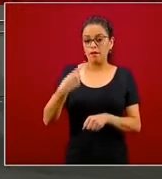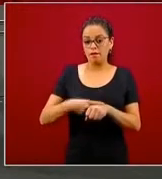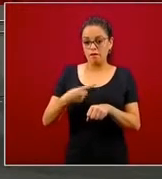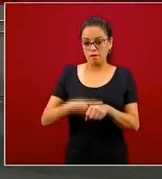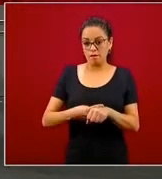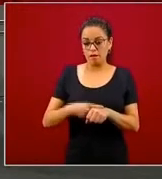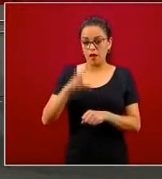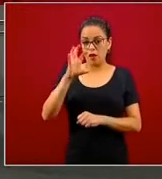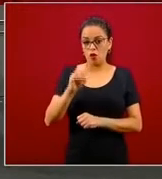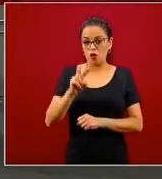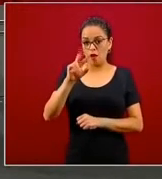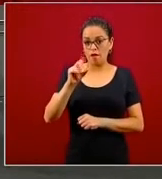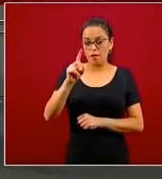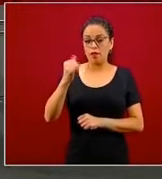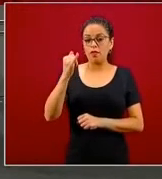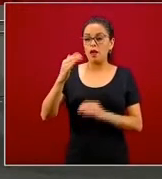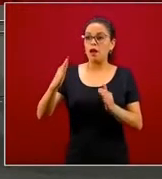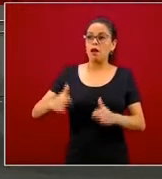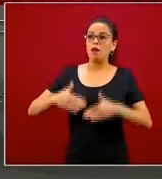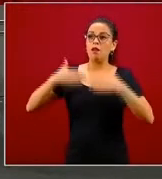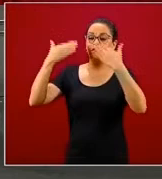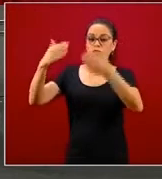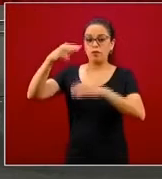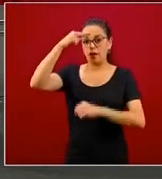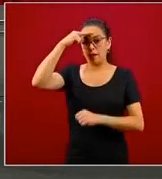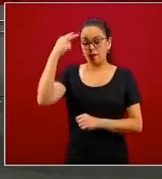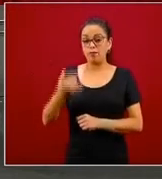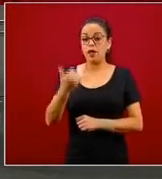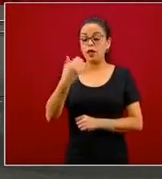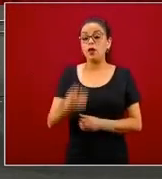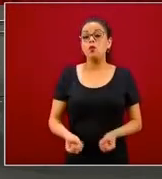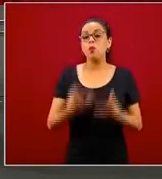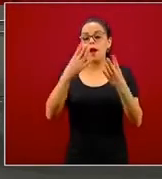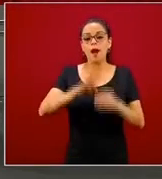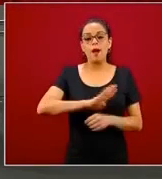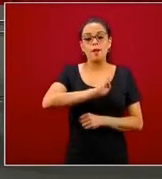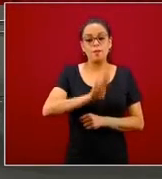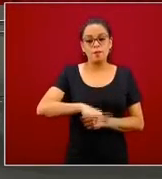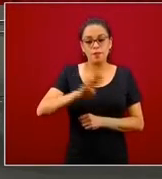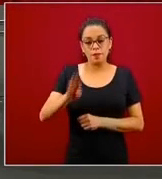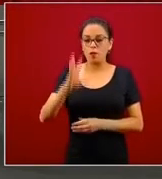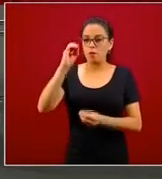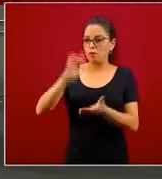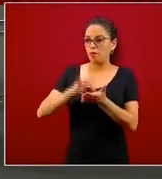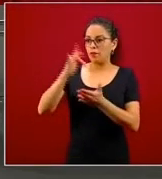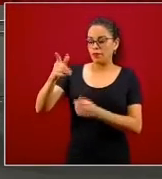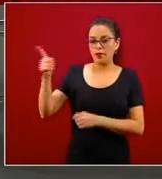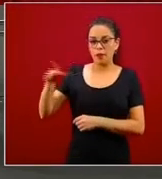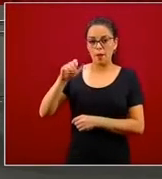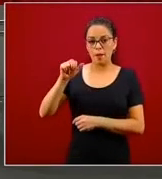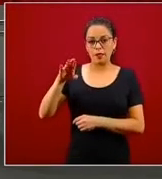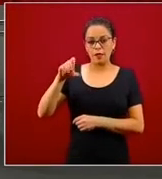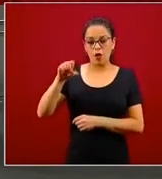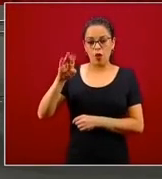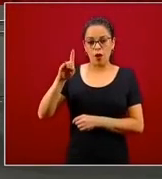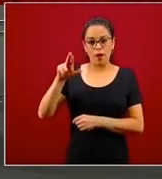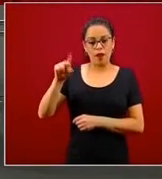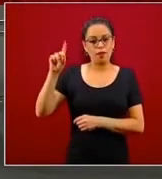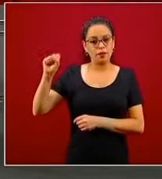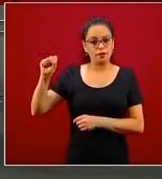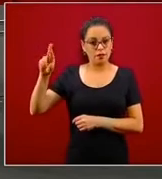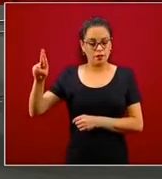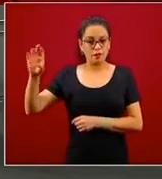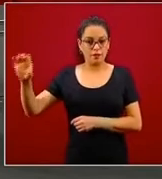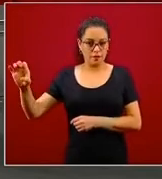been identified with COVID abroad, and how many have passed away. I am very